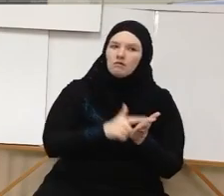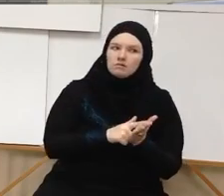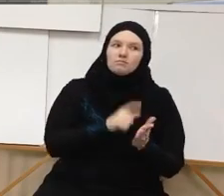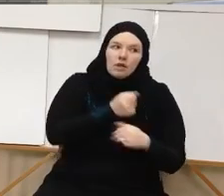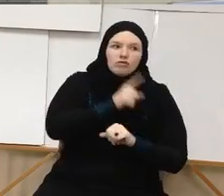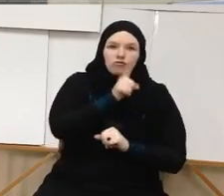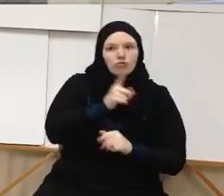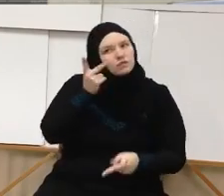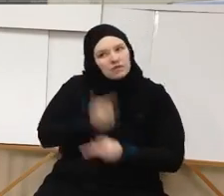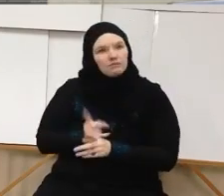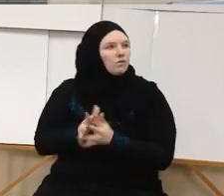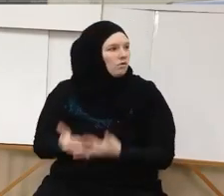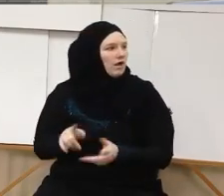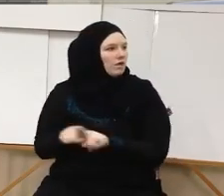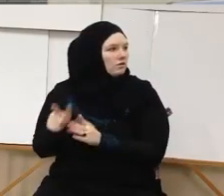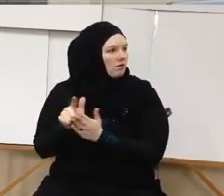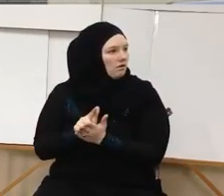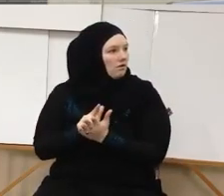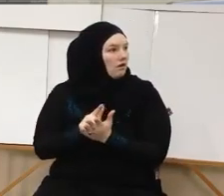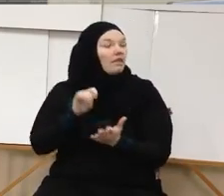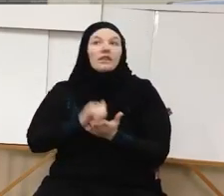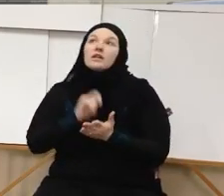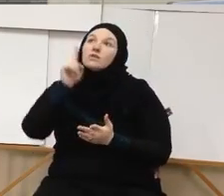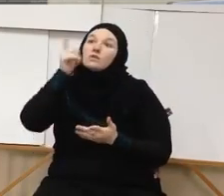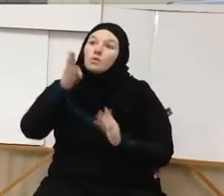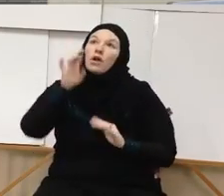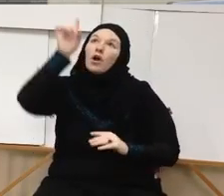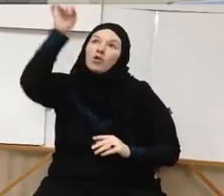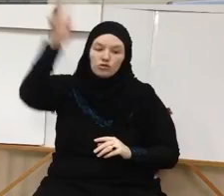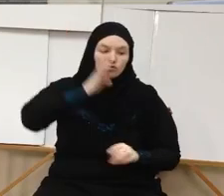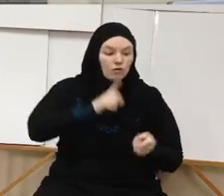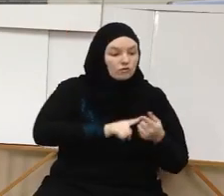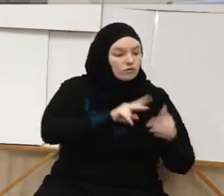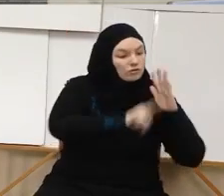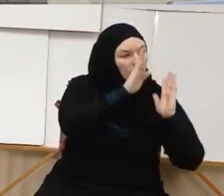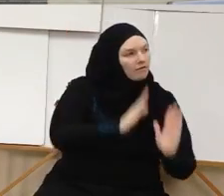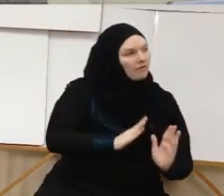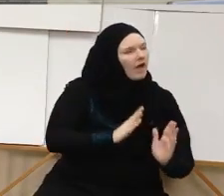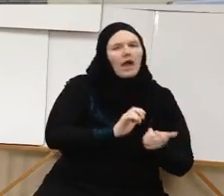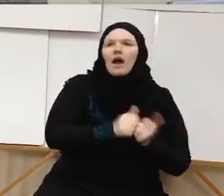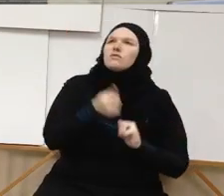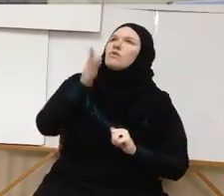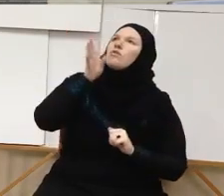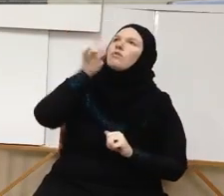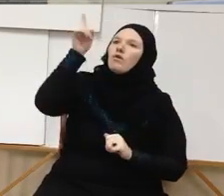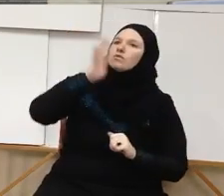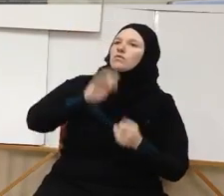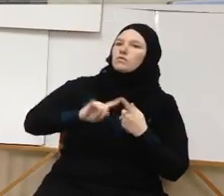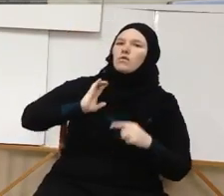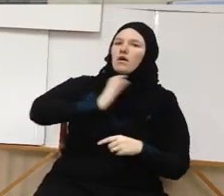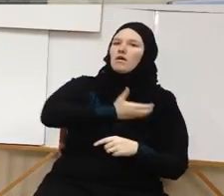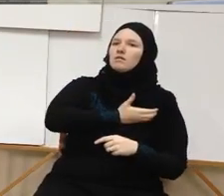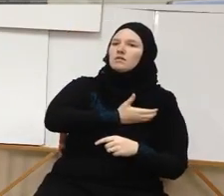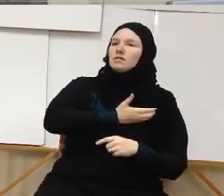So if this is the way Allah's talking to the Prophet, how does Allah talk to us as basic